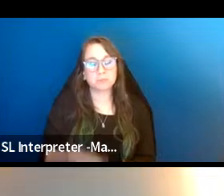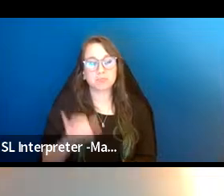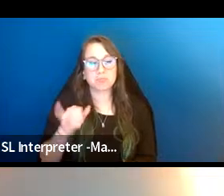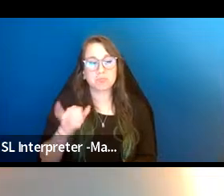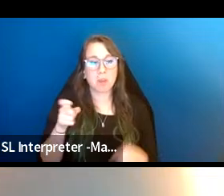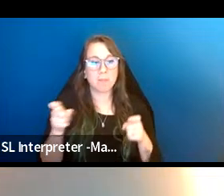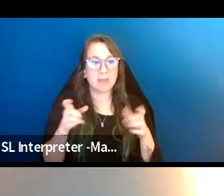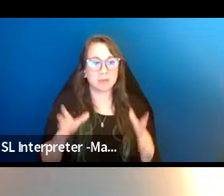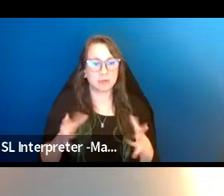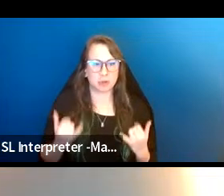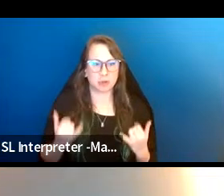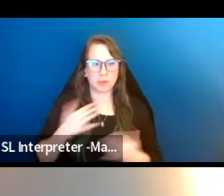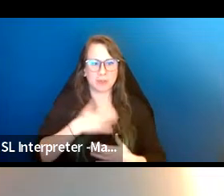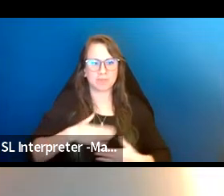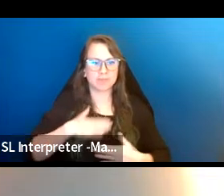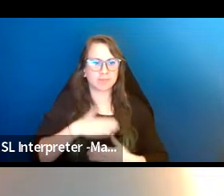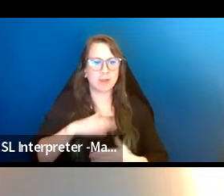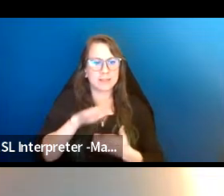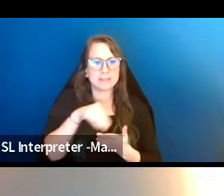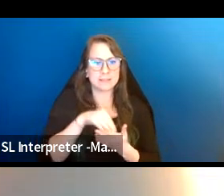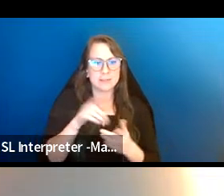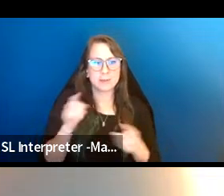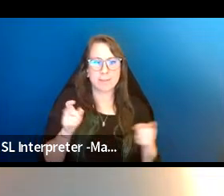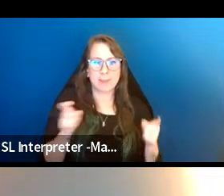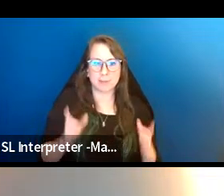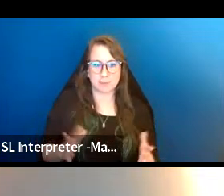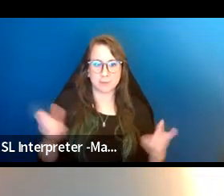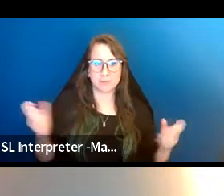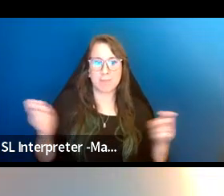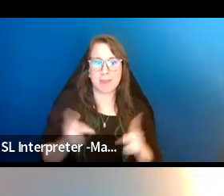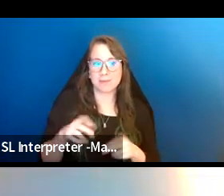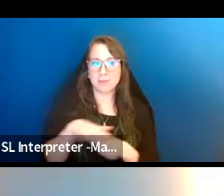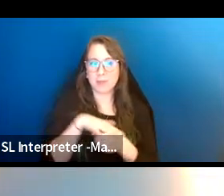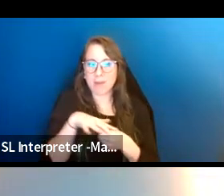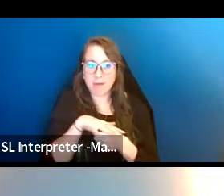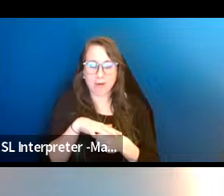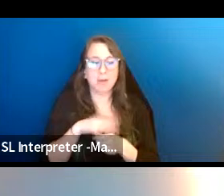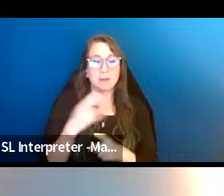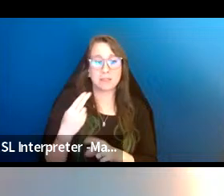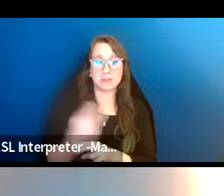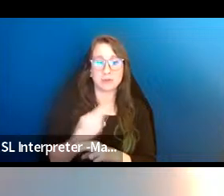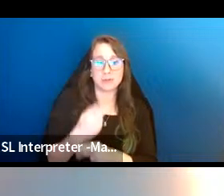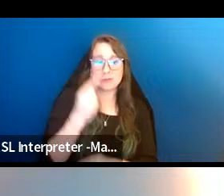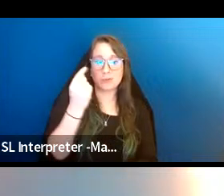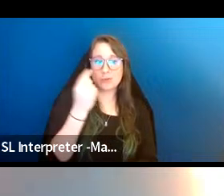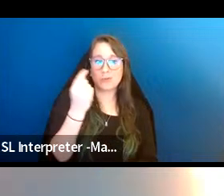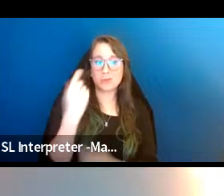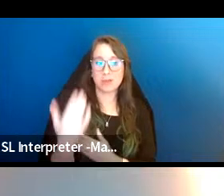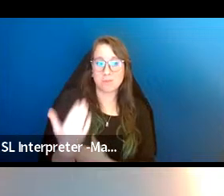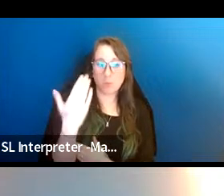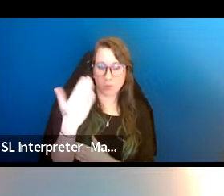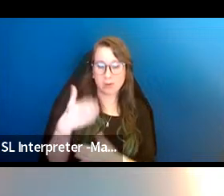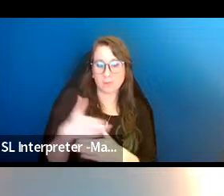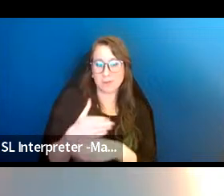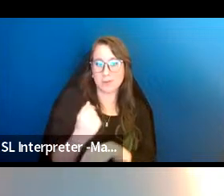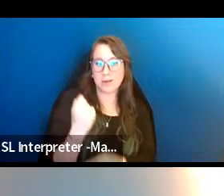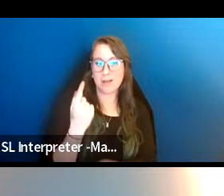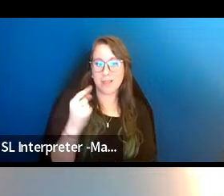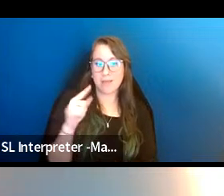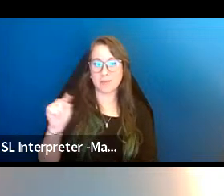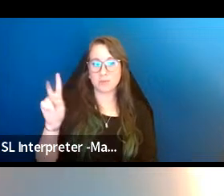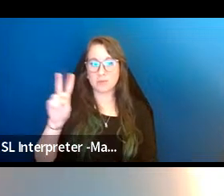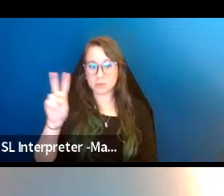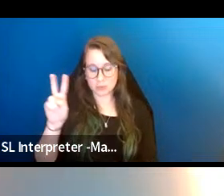The current rec manager, has come back into the area and is using Tuesday mornings, Tuesday between 11 and 2,